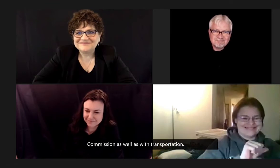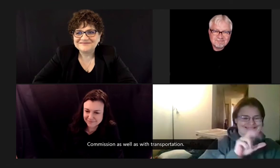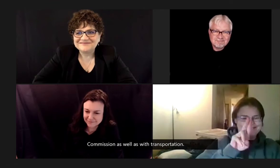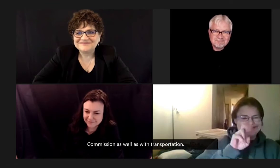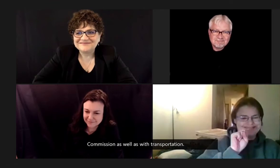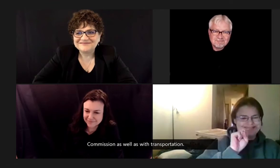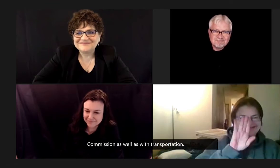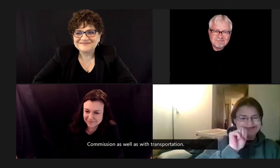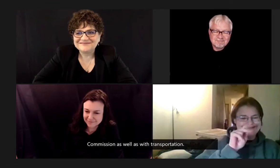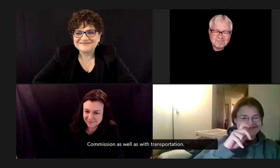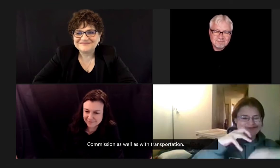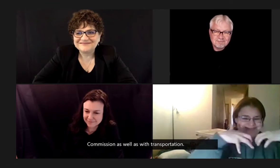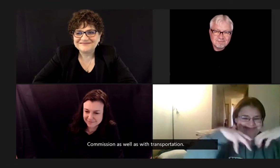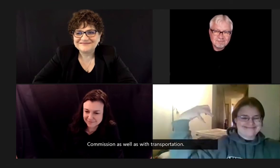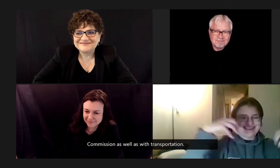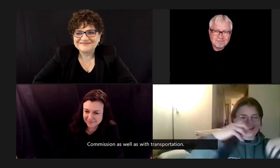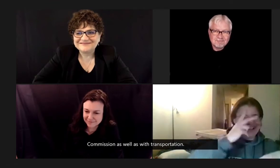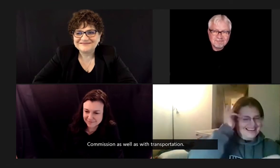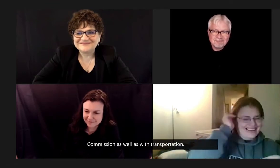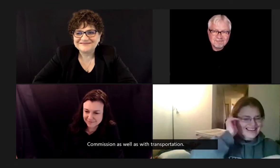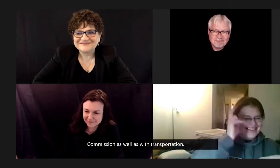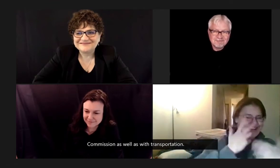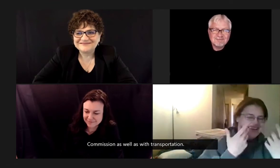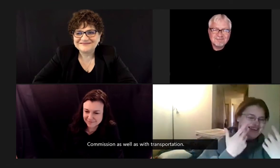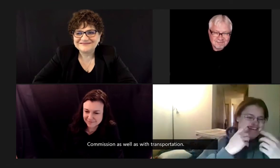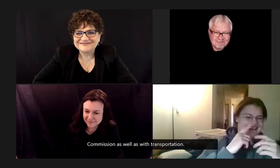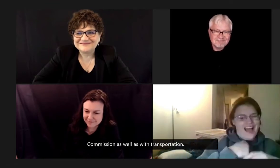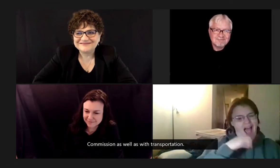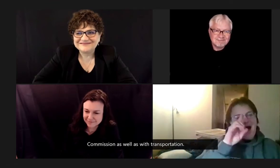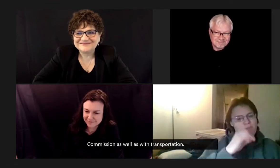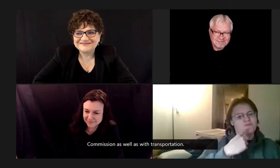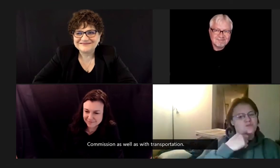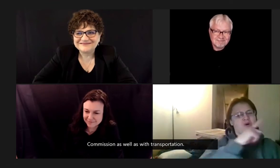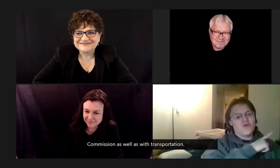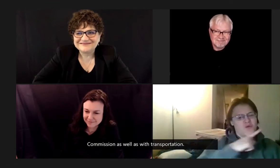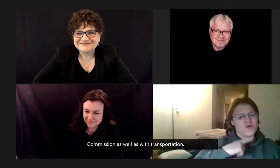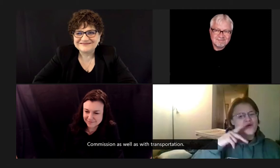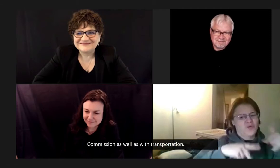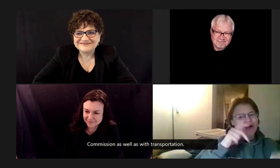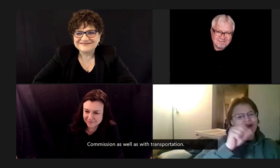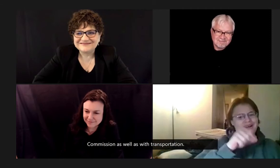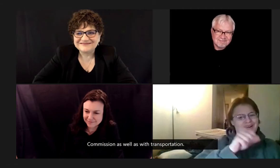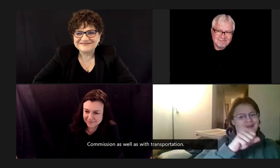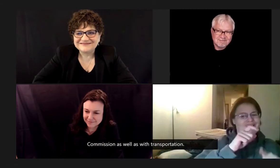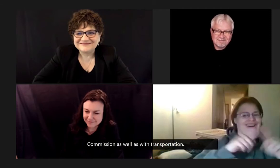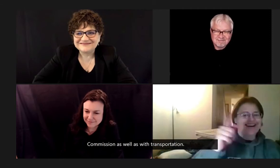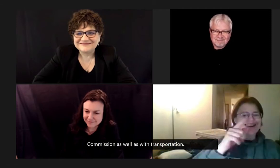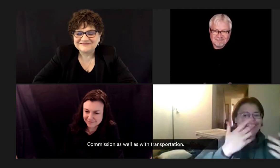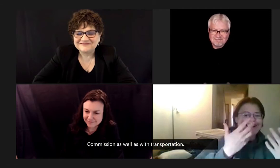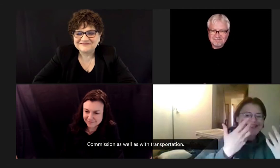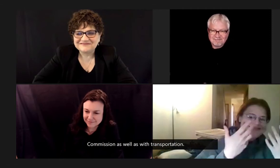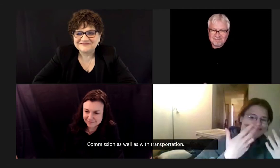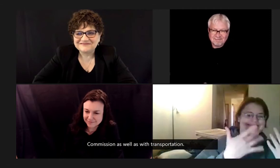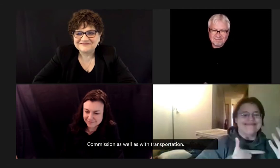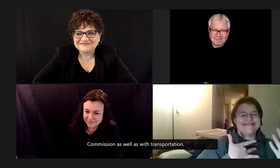advocate and would assist for lobby day. And